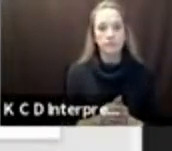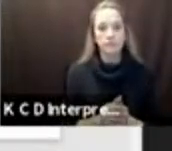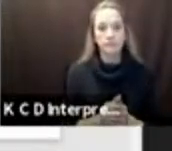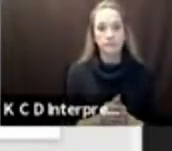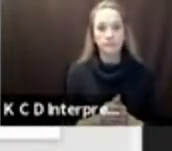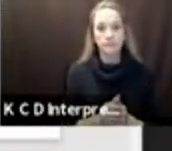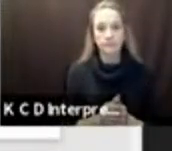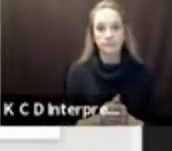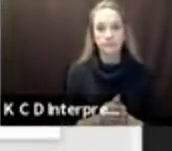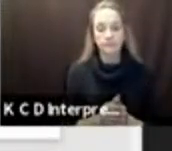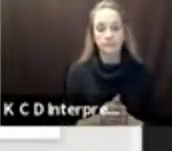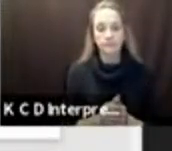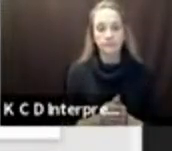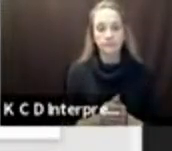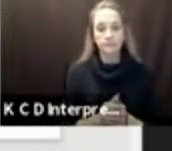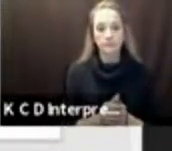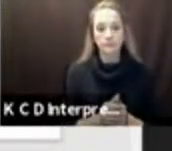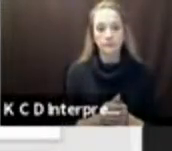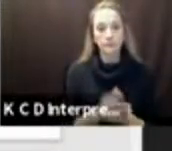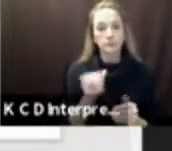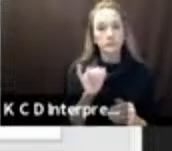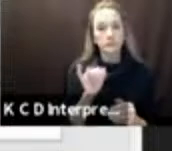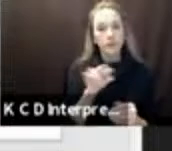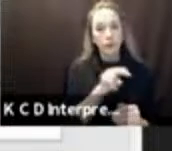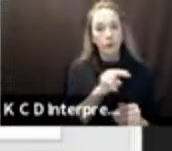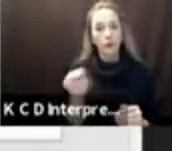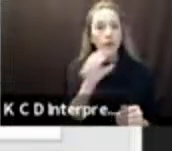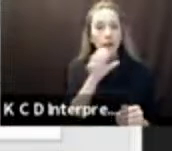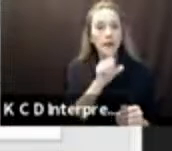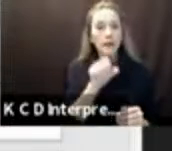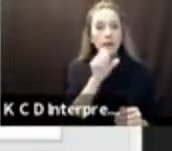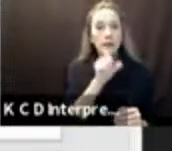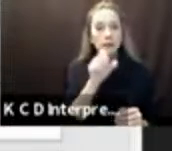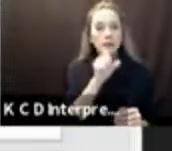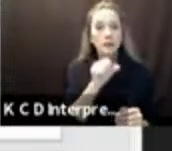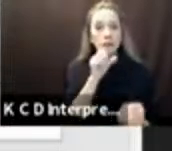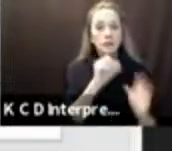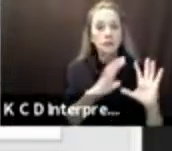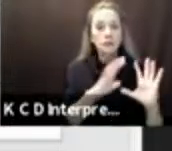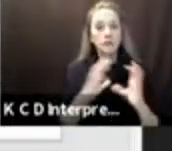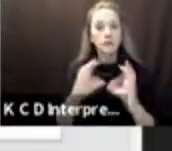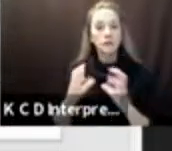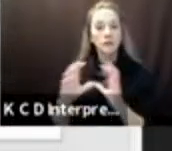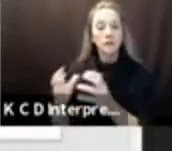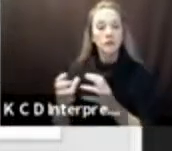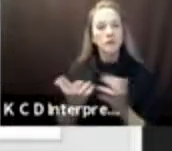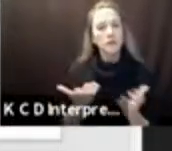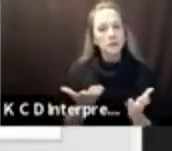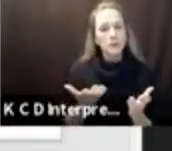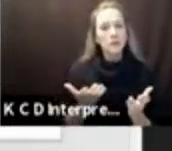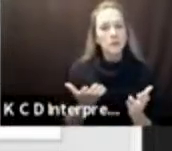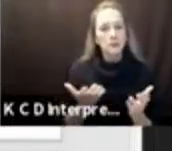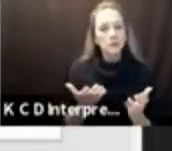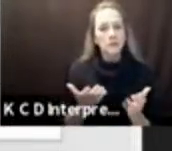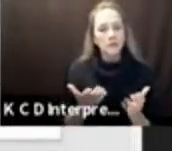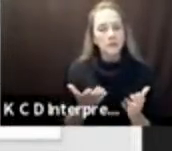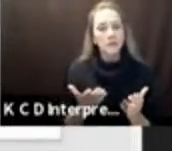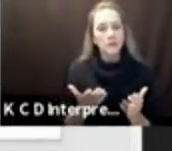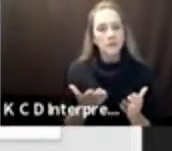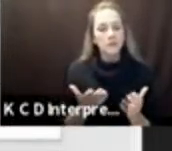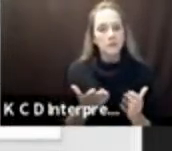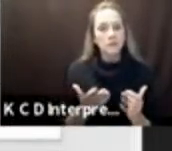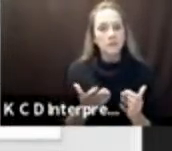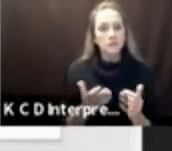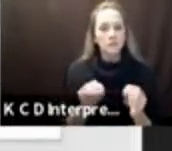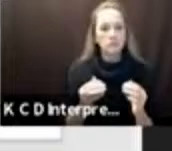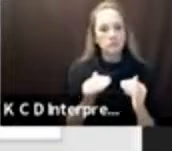So when you go across the ages, what you see here is that there may be even, there's a leveling or